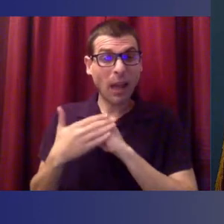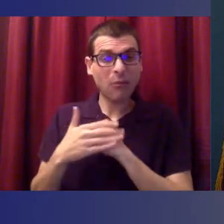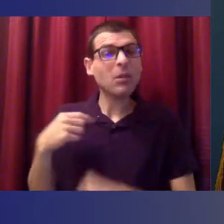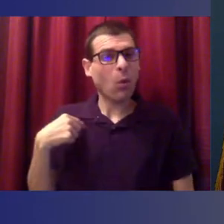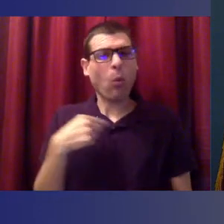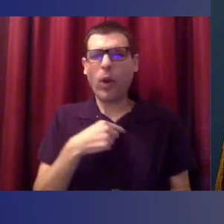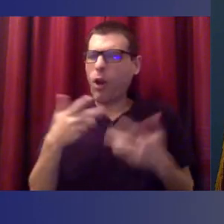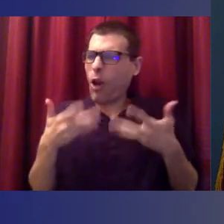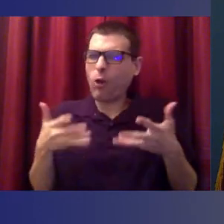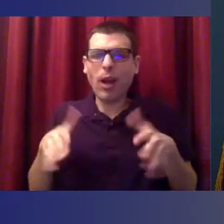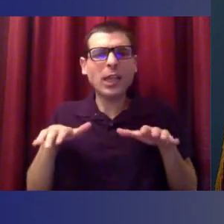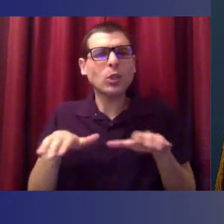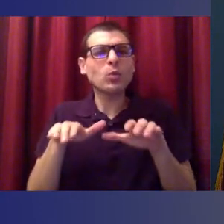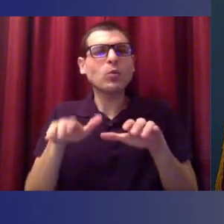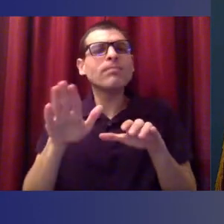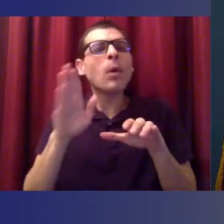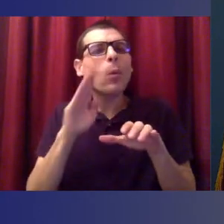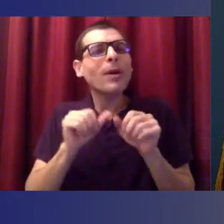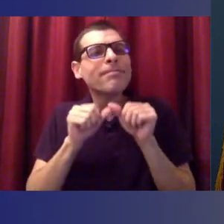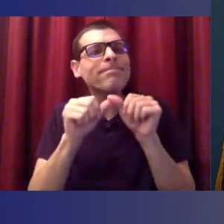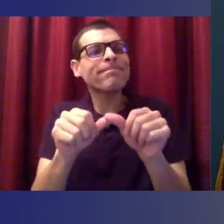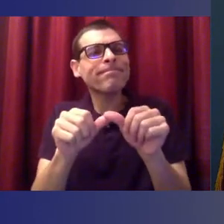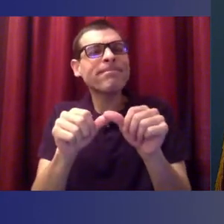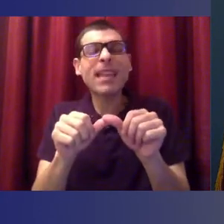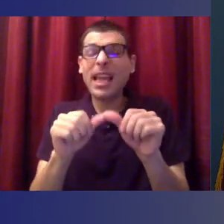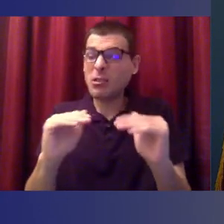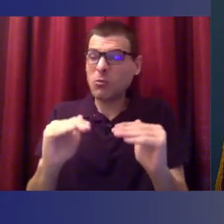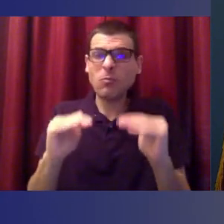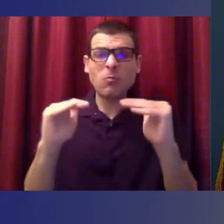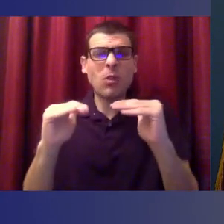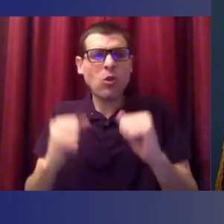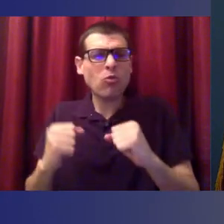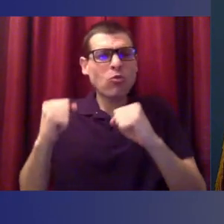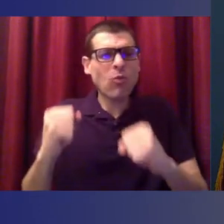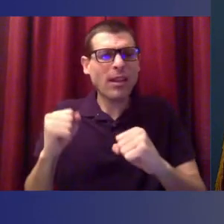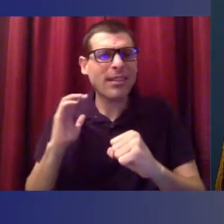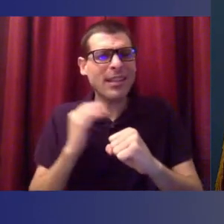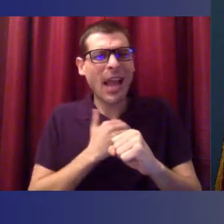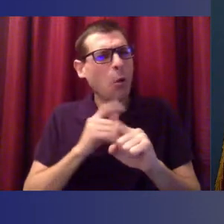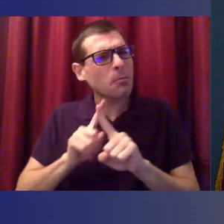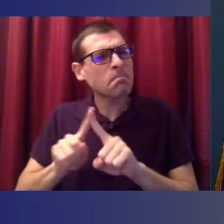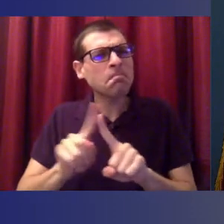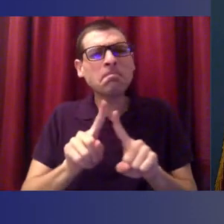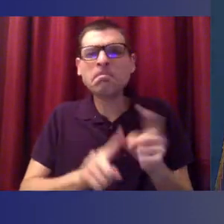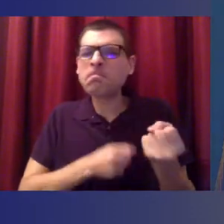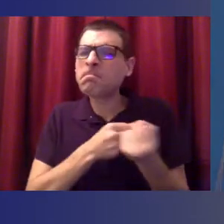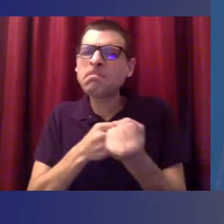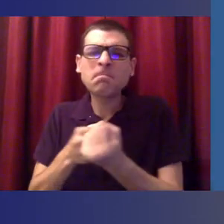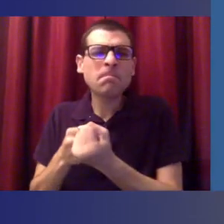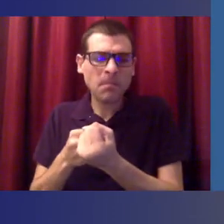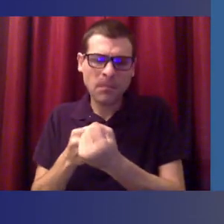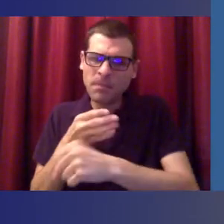as we transform and strengthen the ways in which we serve those who are hurting the most.